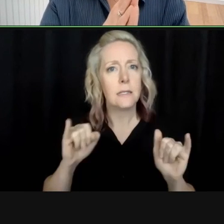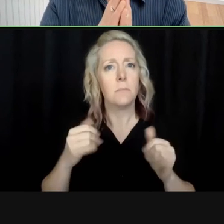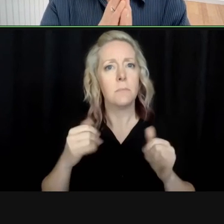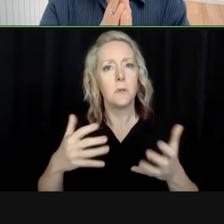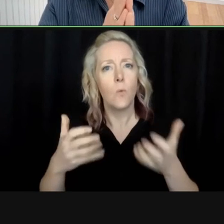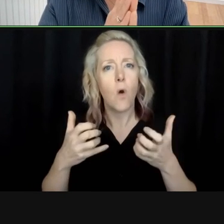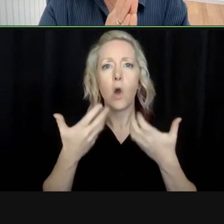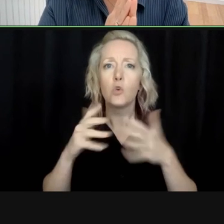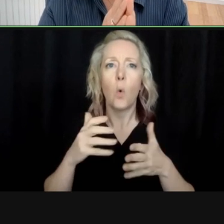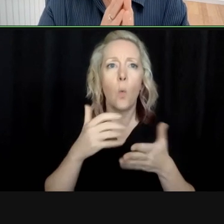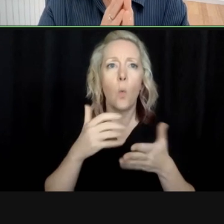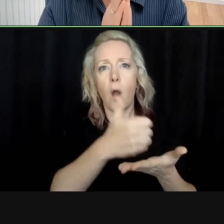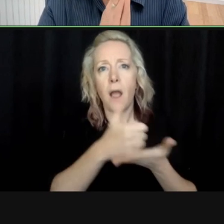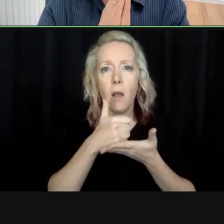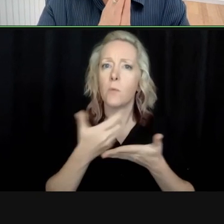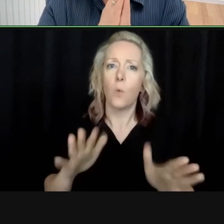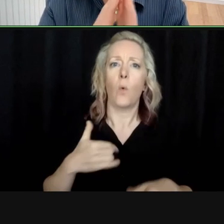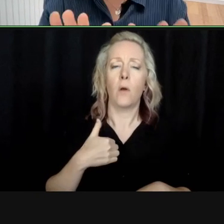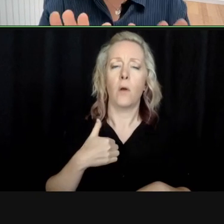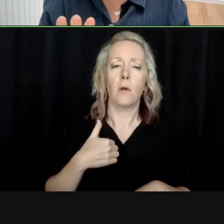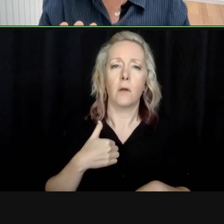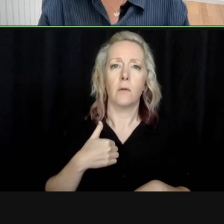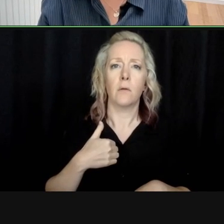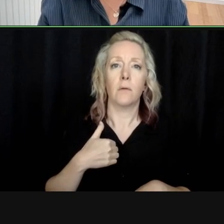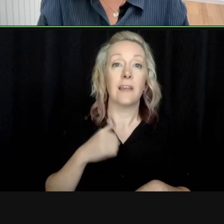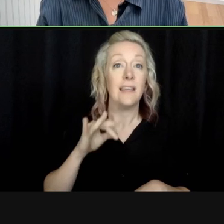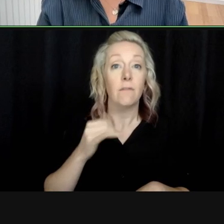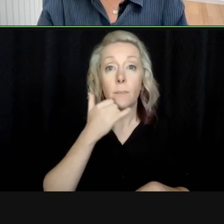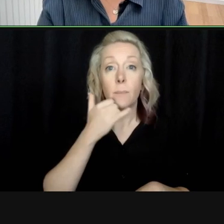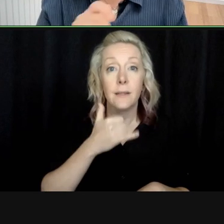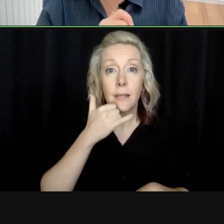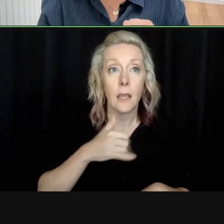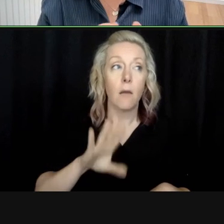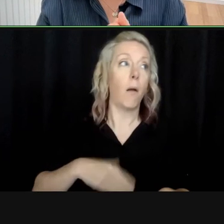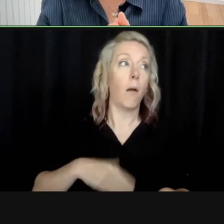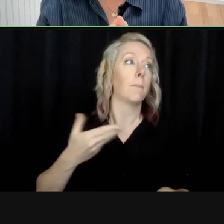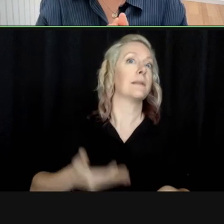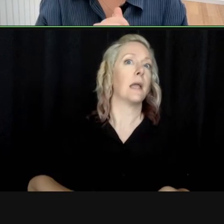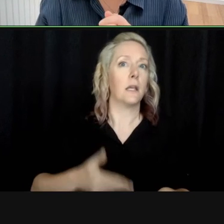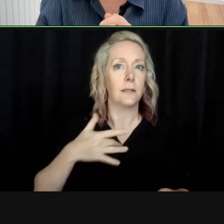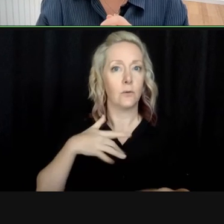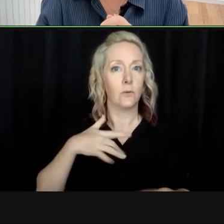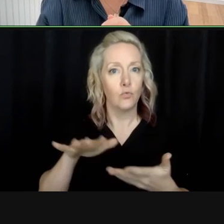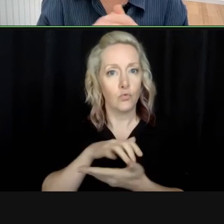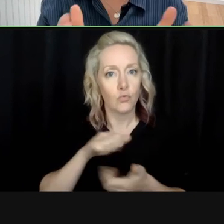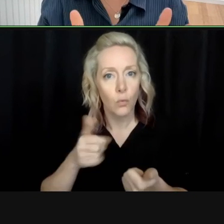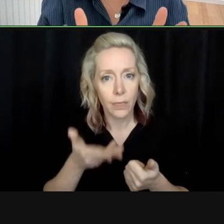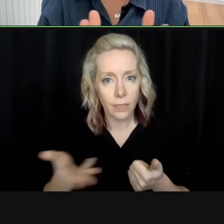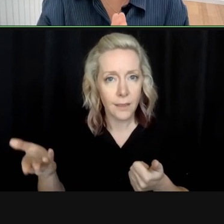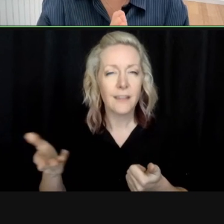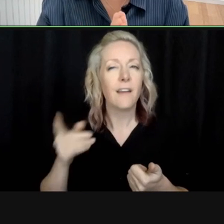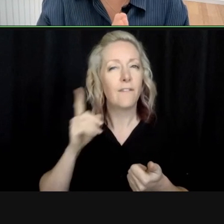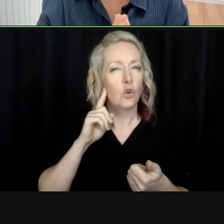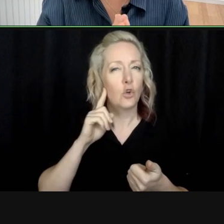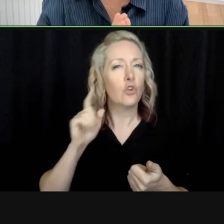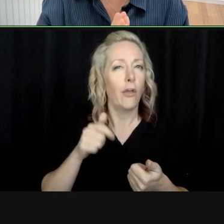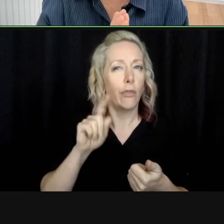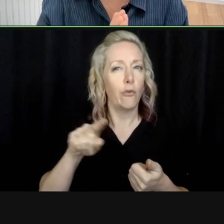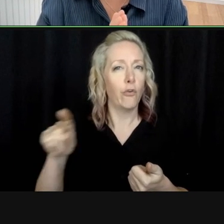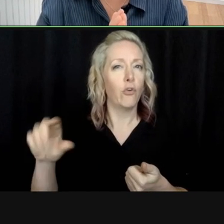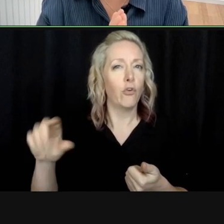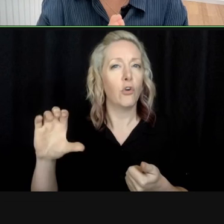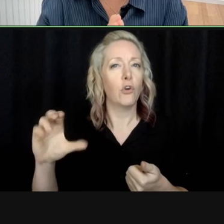do it on her own. She got really upset if she made a mistake. She'd rip things up. So, and I've heard that about other kids with